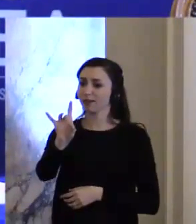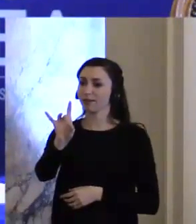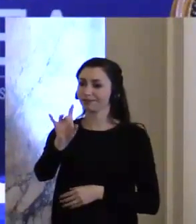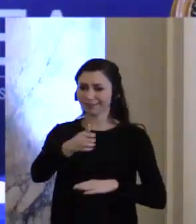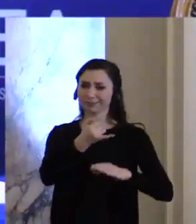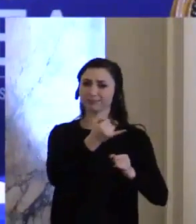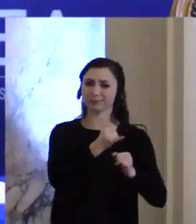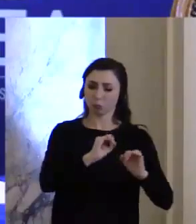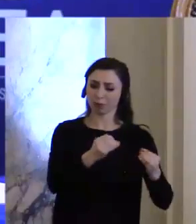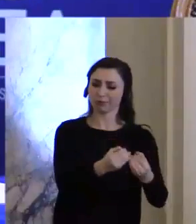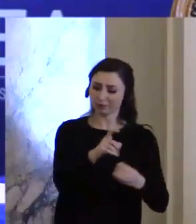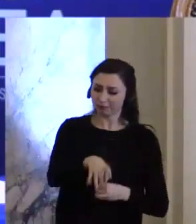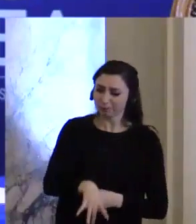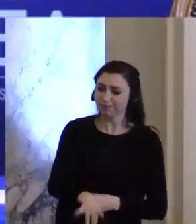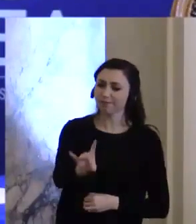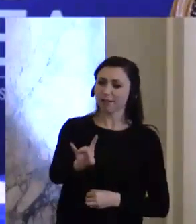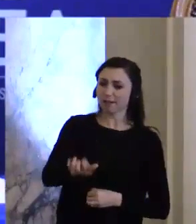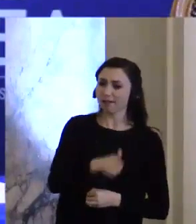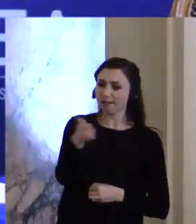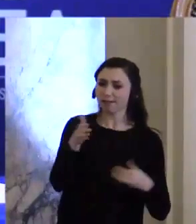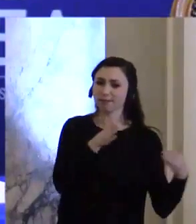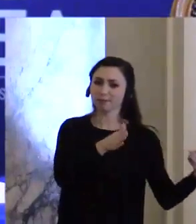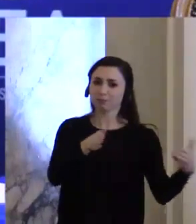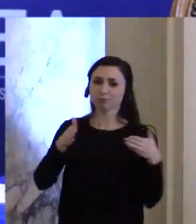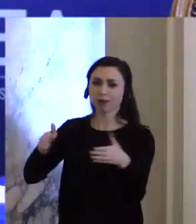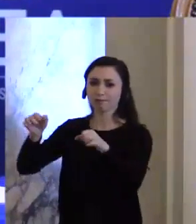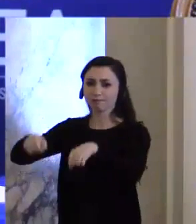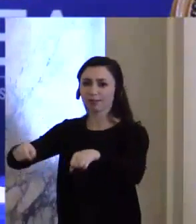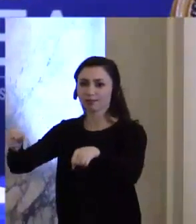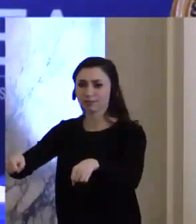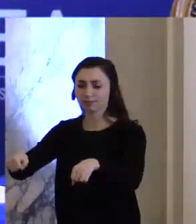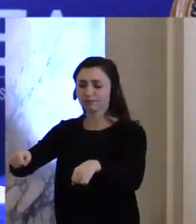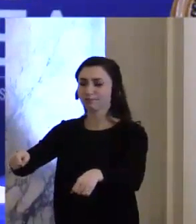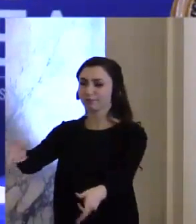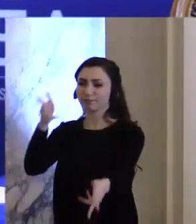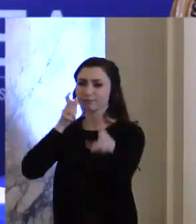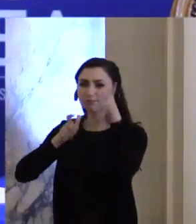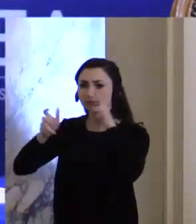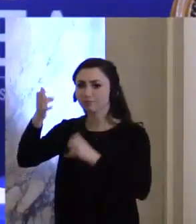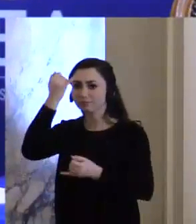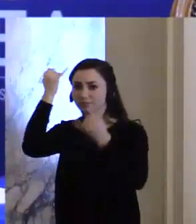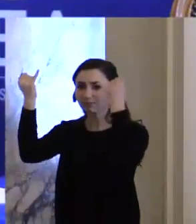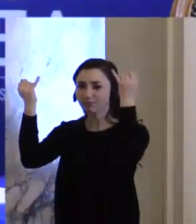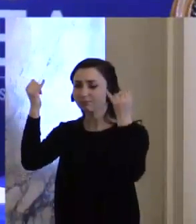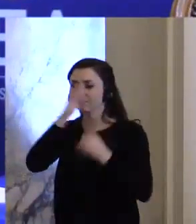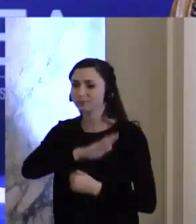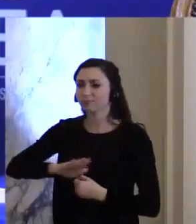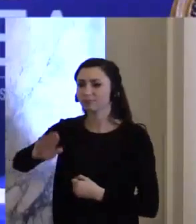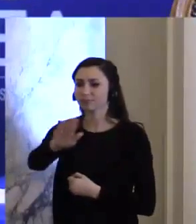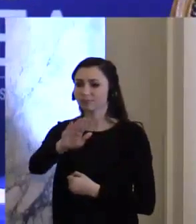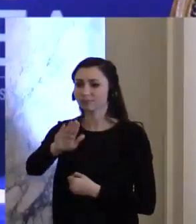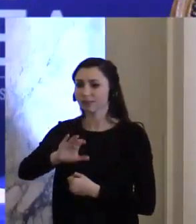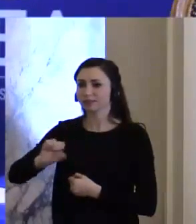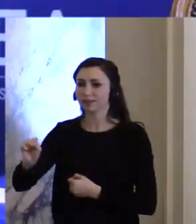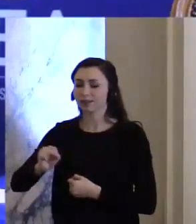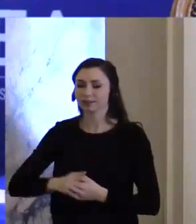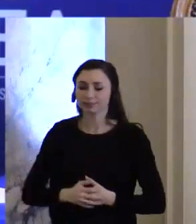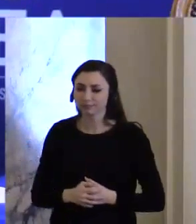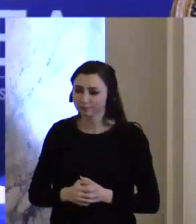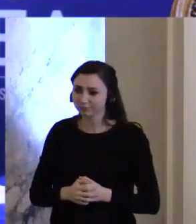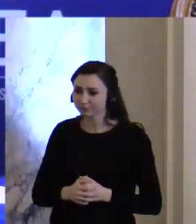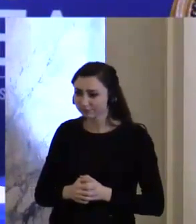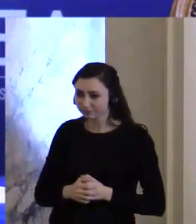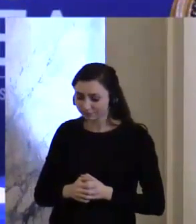institution, other practical ways in which we listen to the ideas and views of civil society, over and beyond